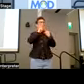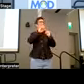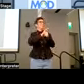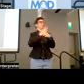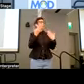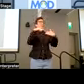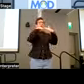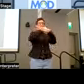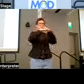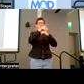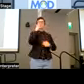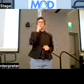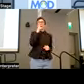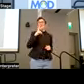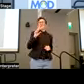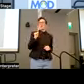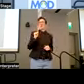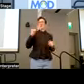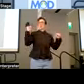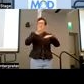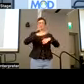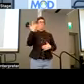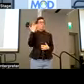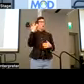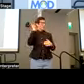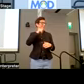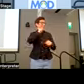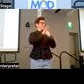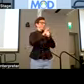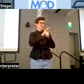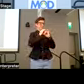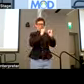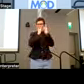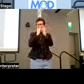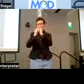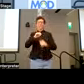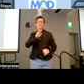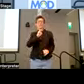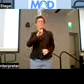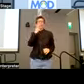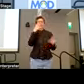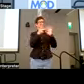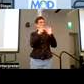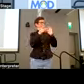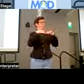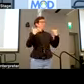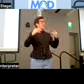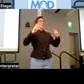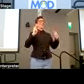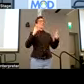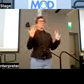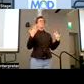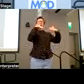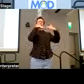for people with disabilities. We're all here today because of that commitment. As Mary said, today's theme is